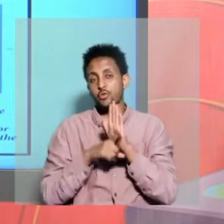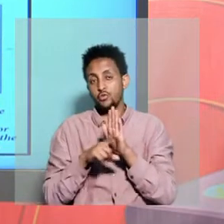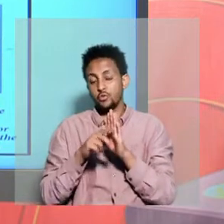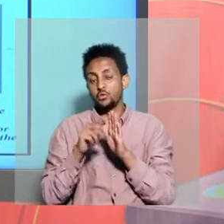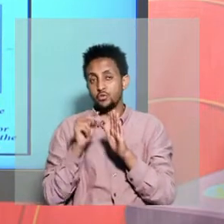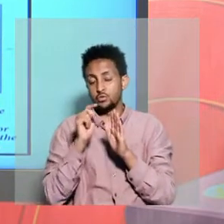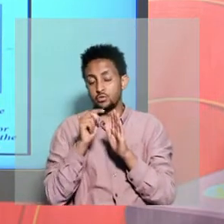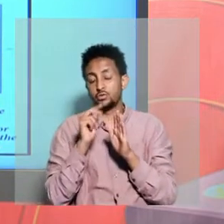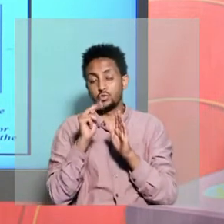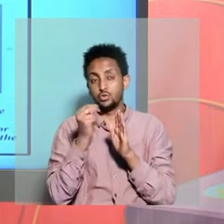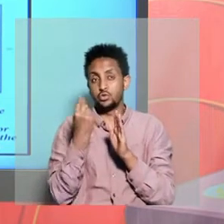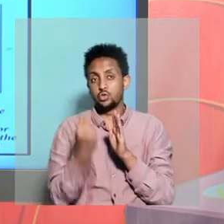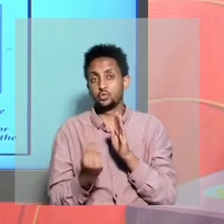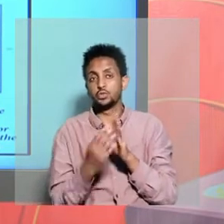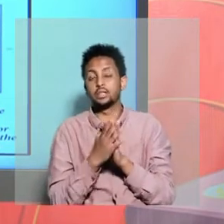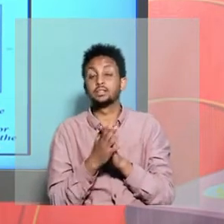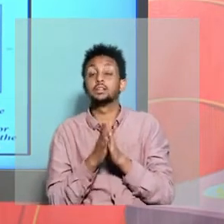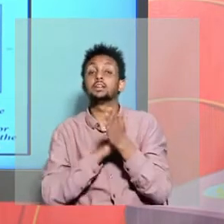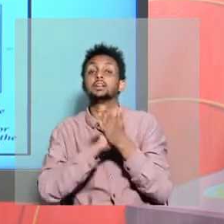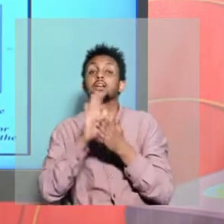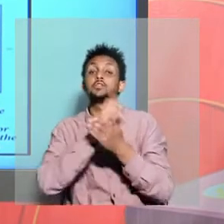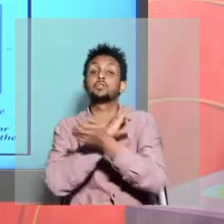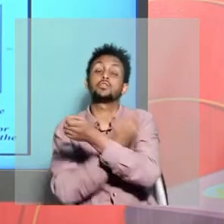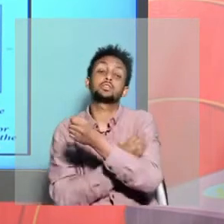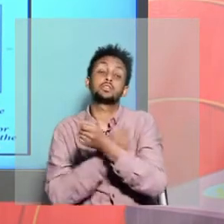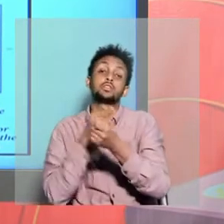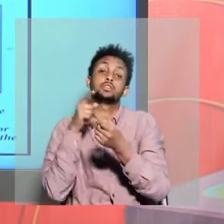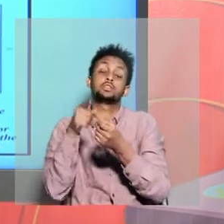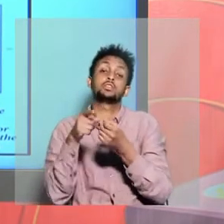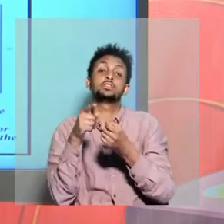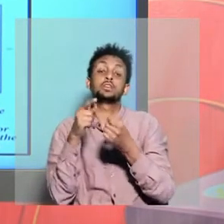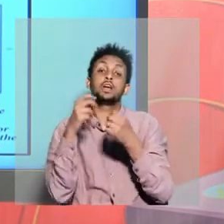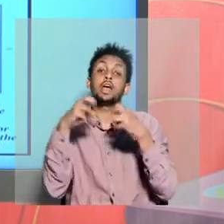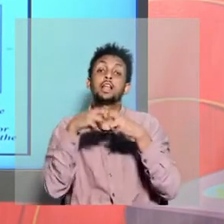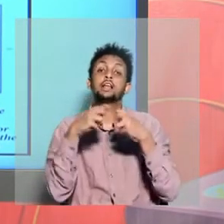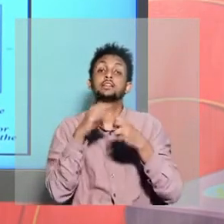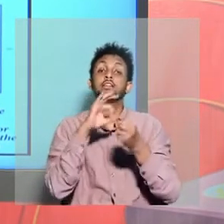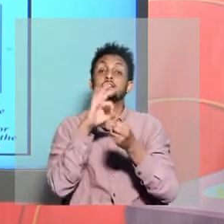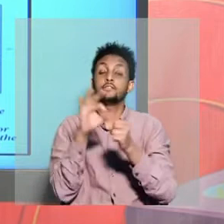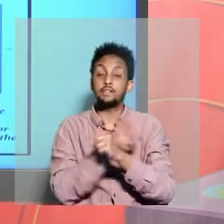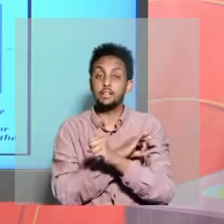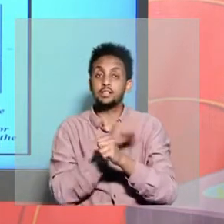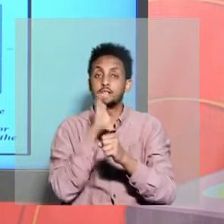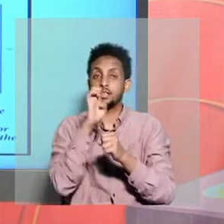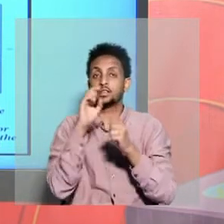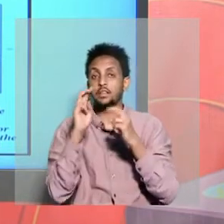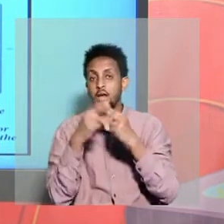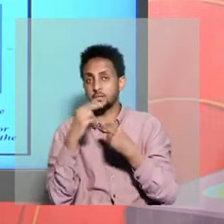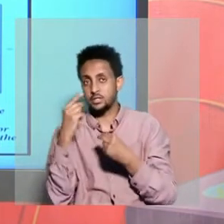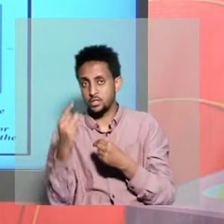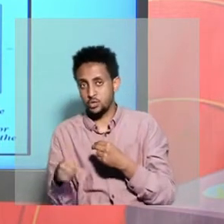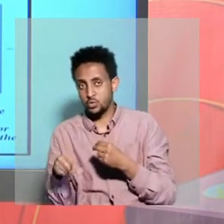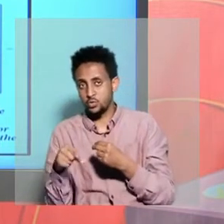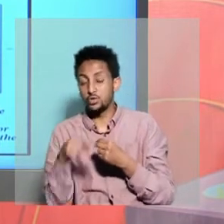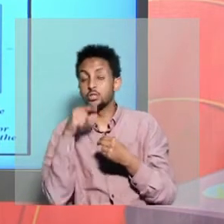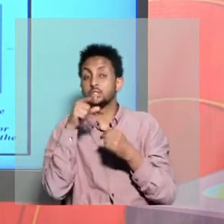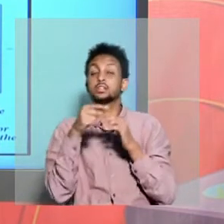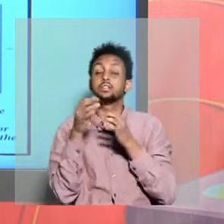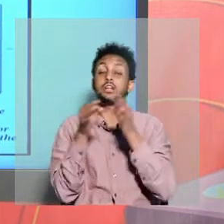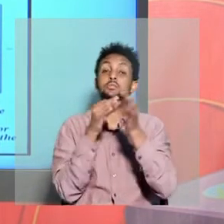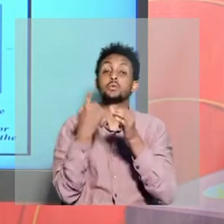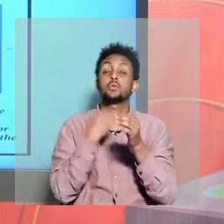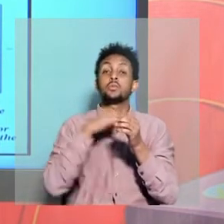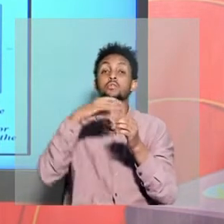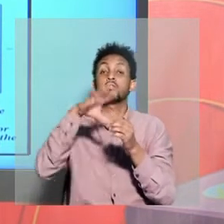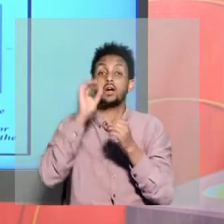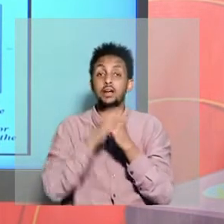law of motion. And the net force appears due to the electric field strength E times Q. Expressing this, you can